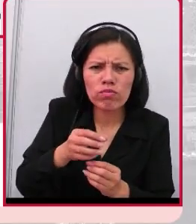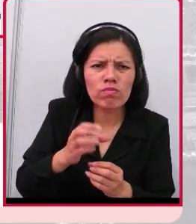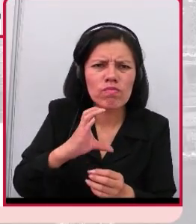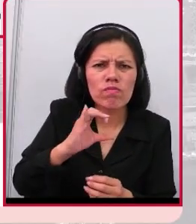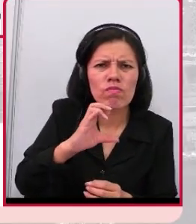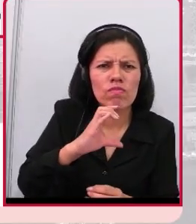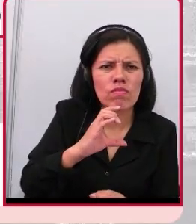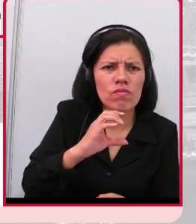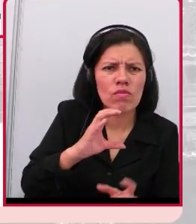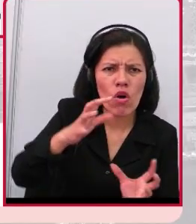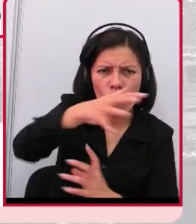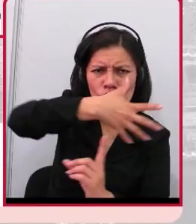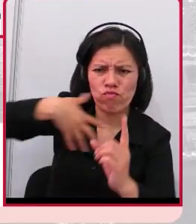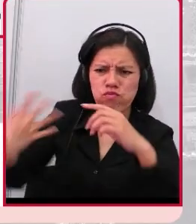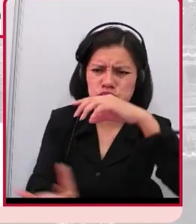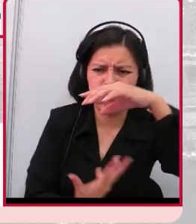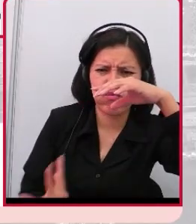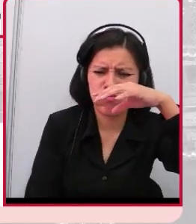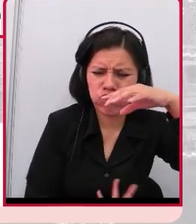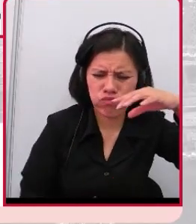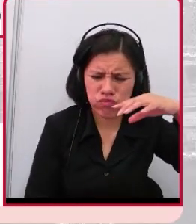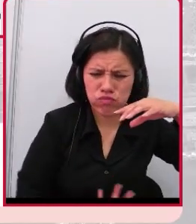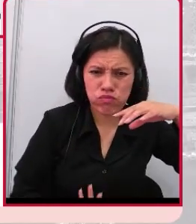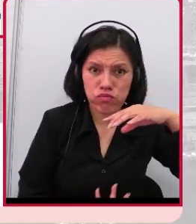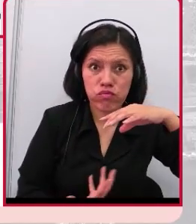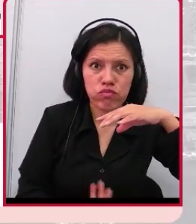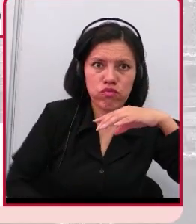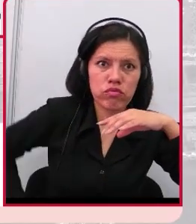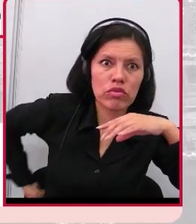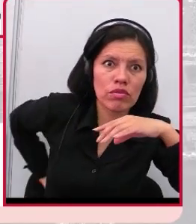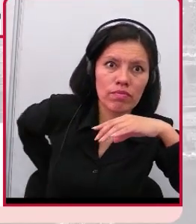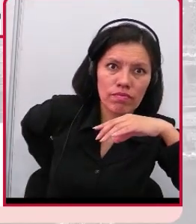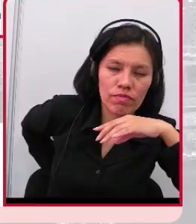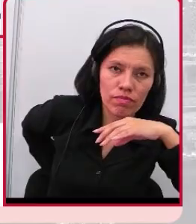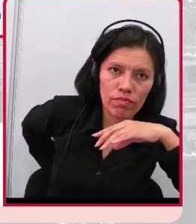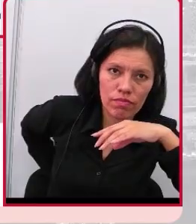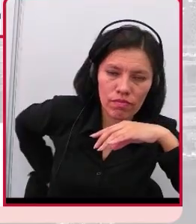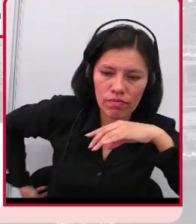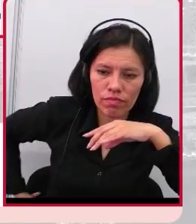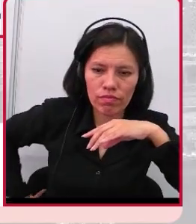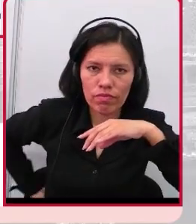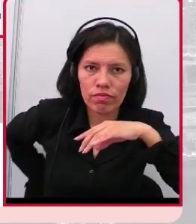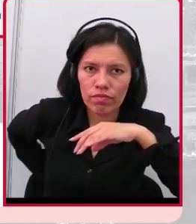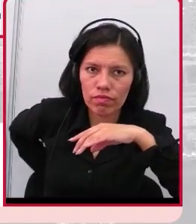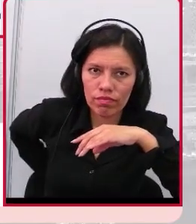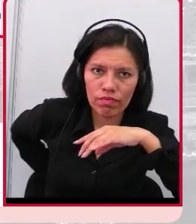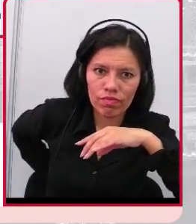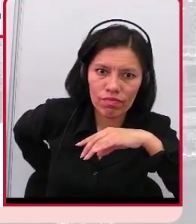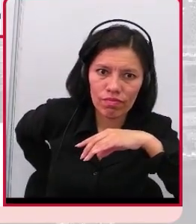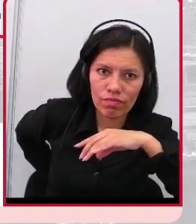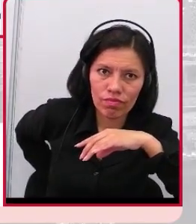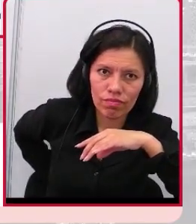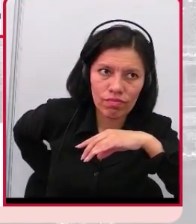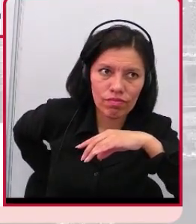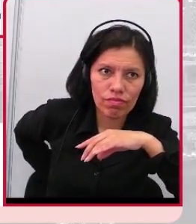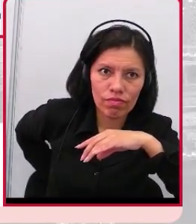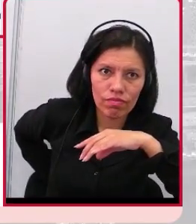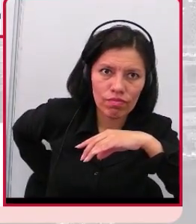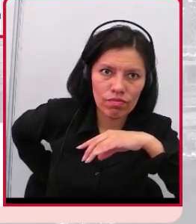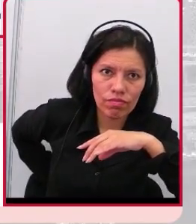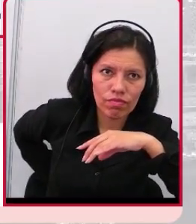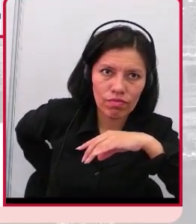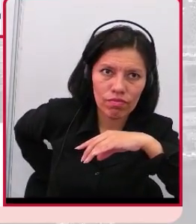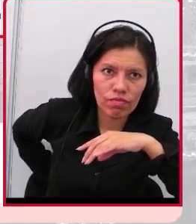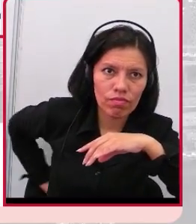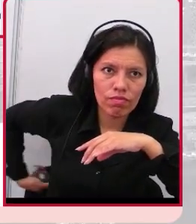¿sí?, básicamente, para separar in order to separate the fractions. And as we can see, the